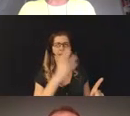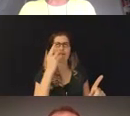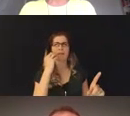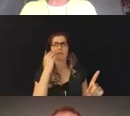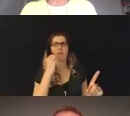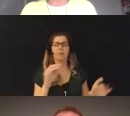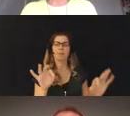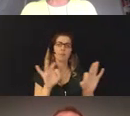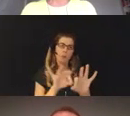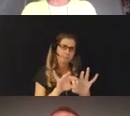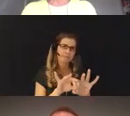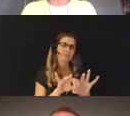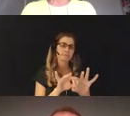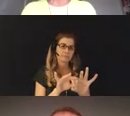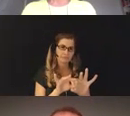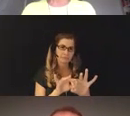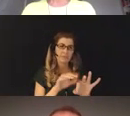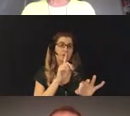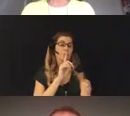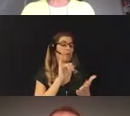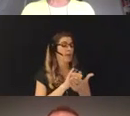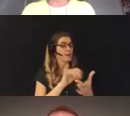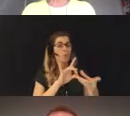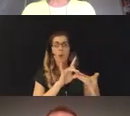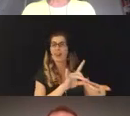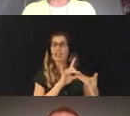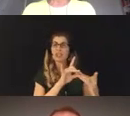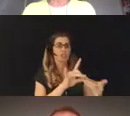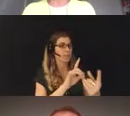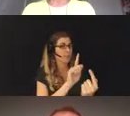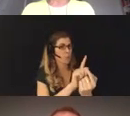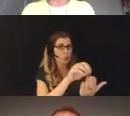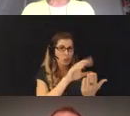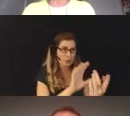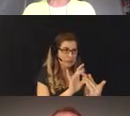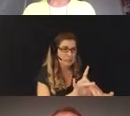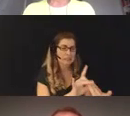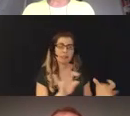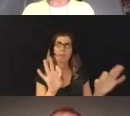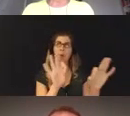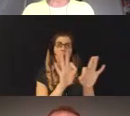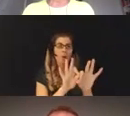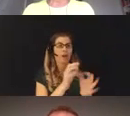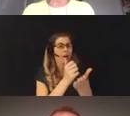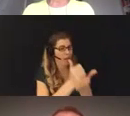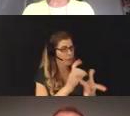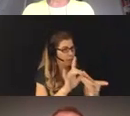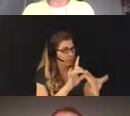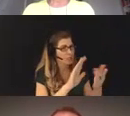essential. To do so, relationship building is crucial and experiencing firsthand the communities that you serve is essential.